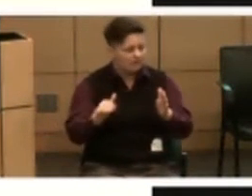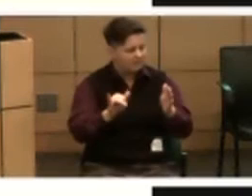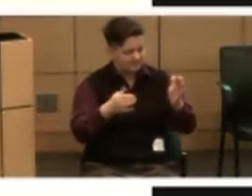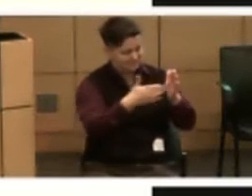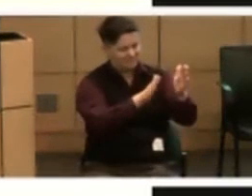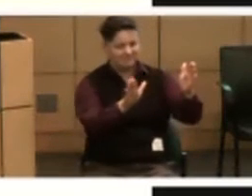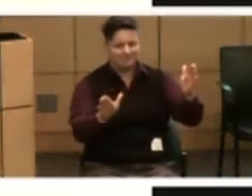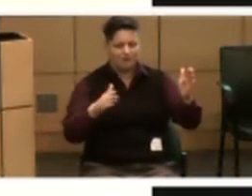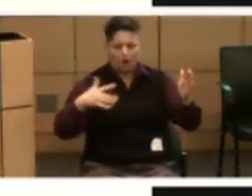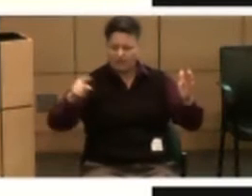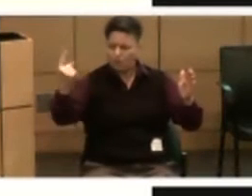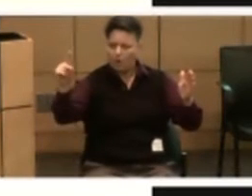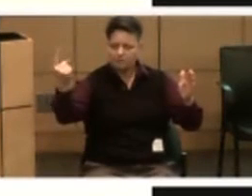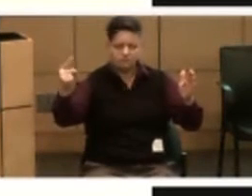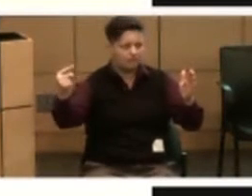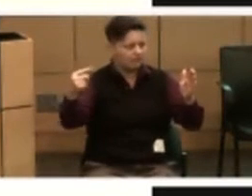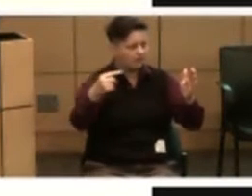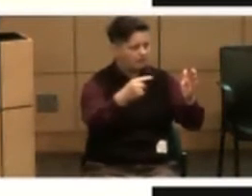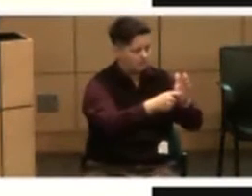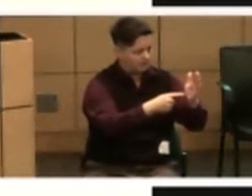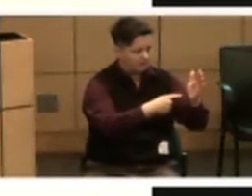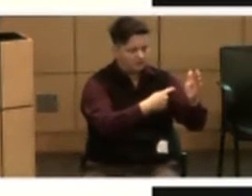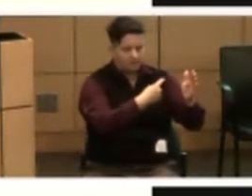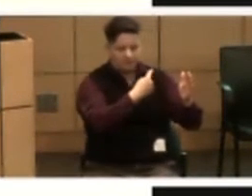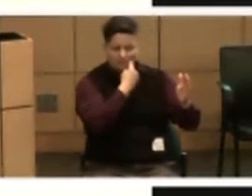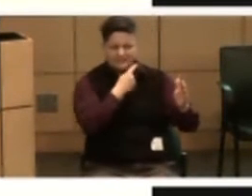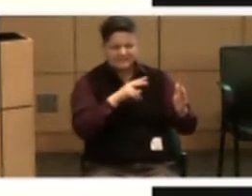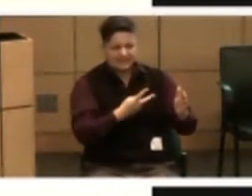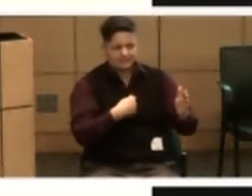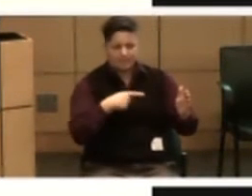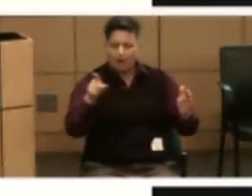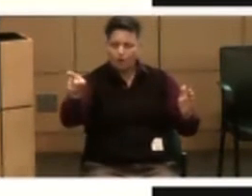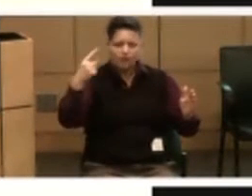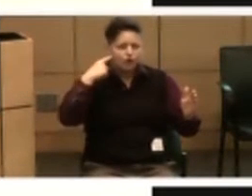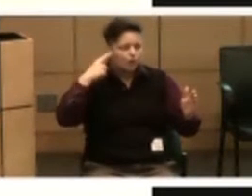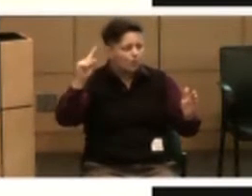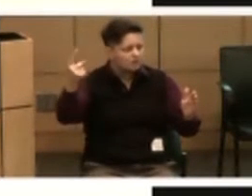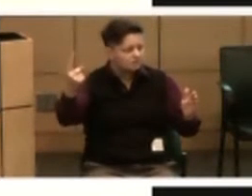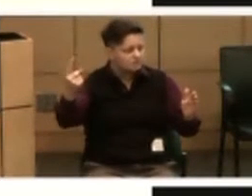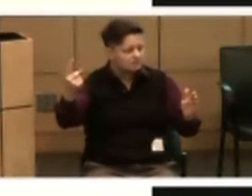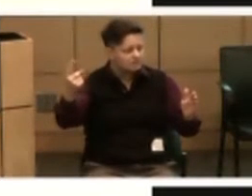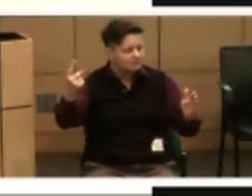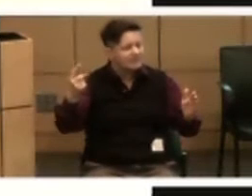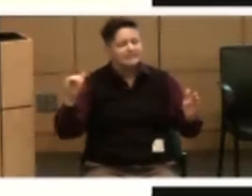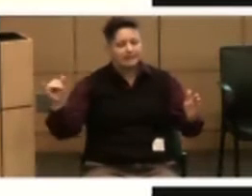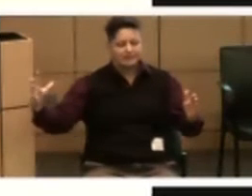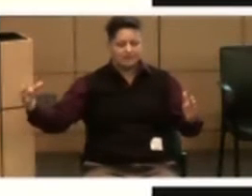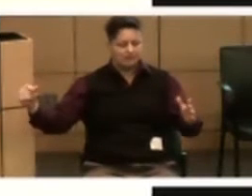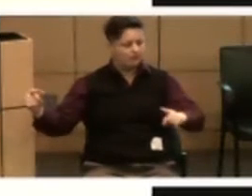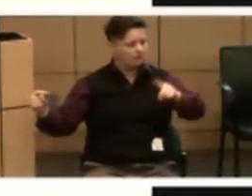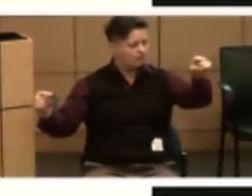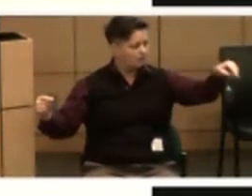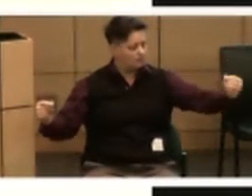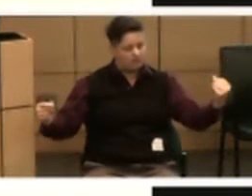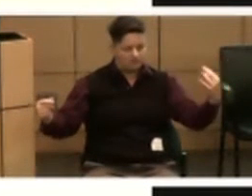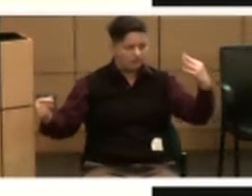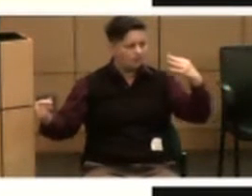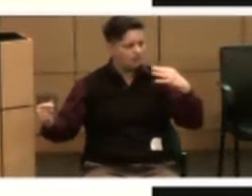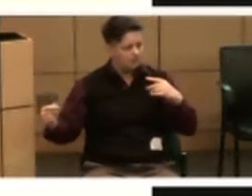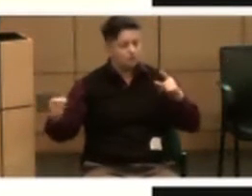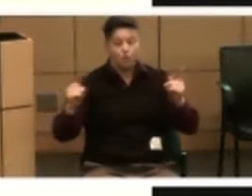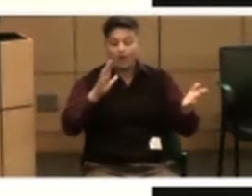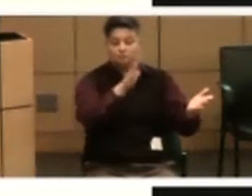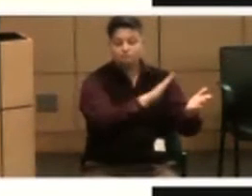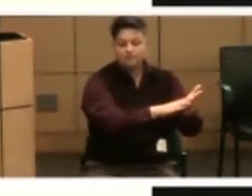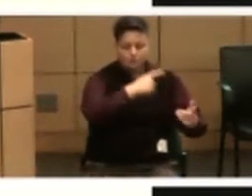be really brief echoes your auditory system is receiving, but they're suppressed. Okay, and that helps you listen in a reverberant environment,